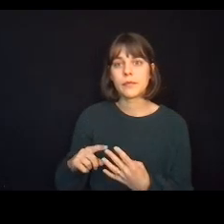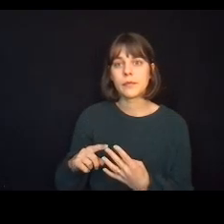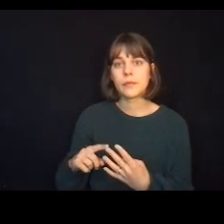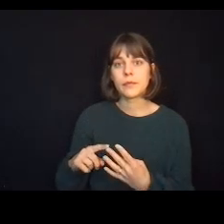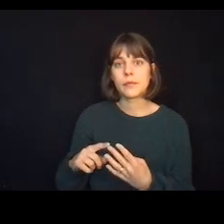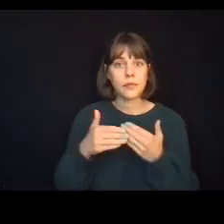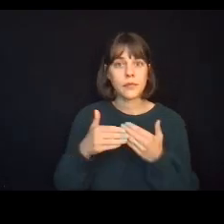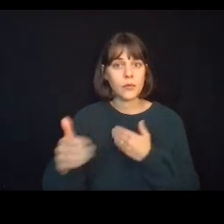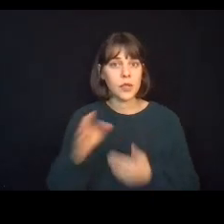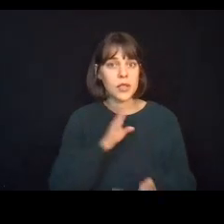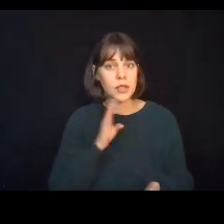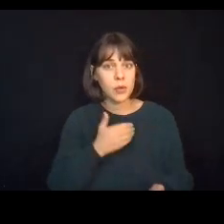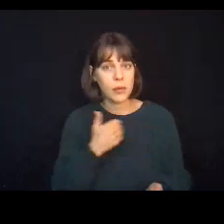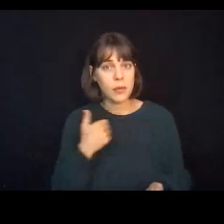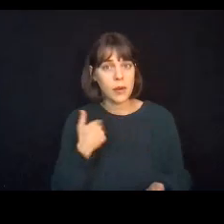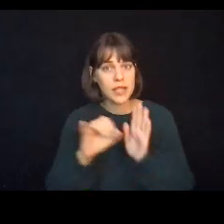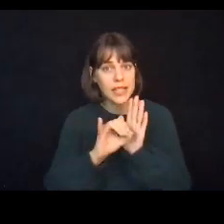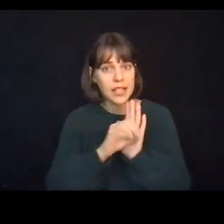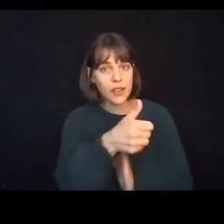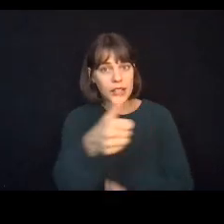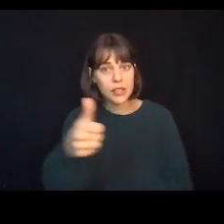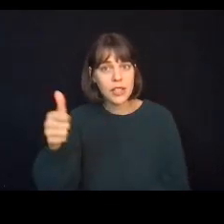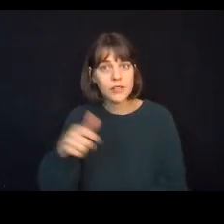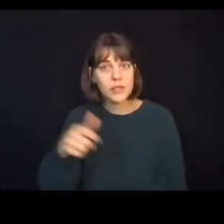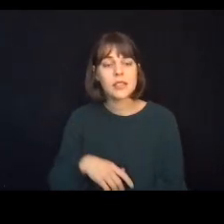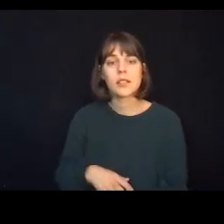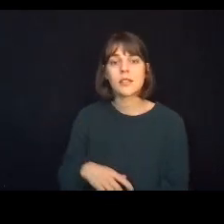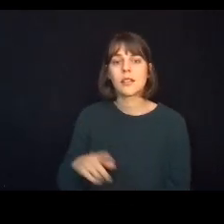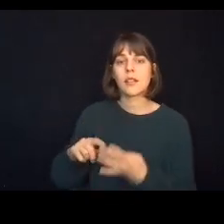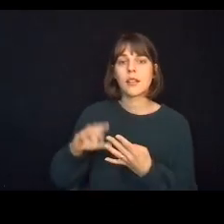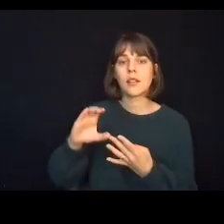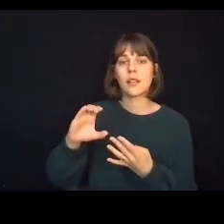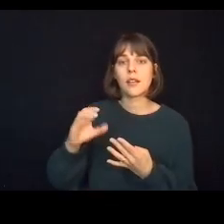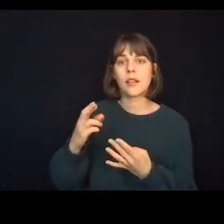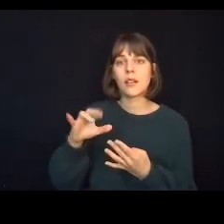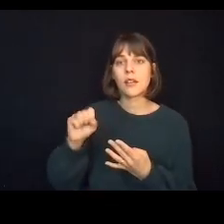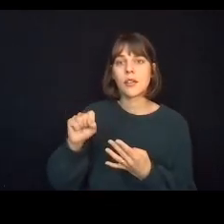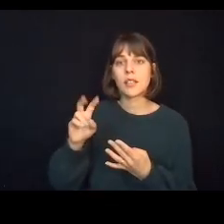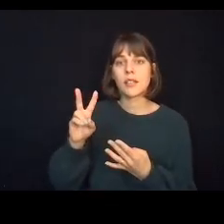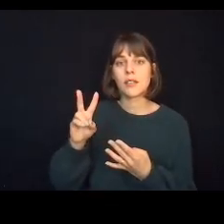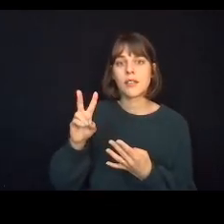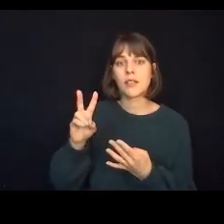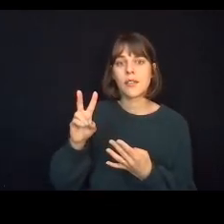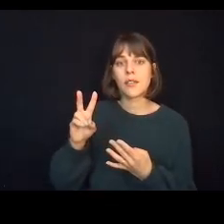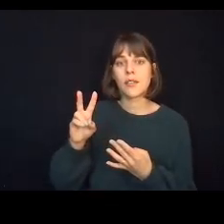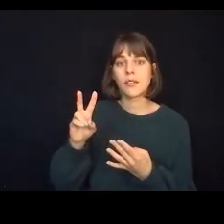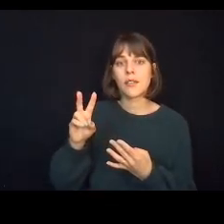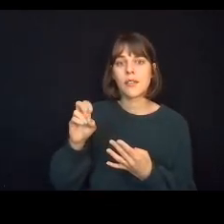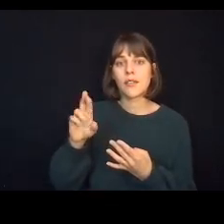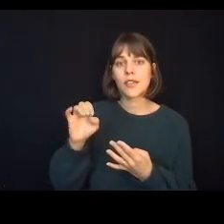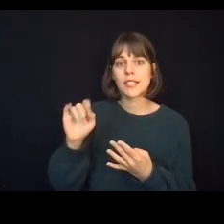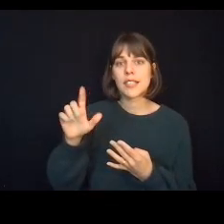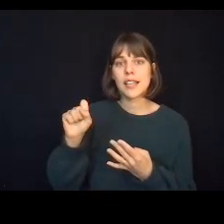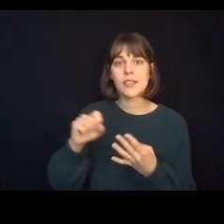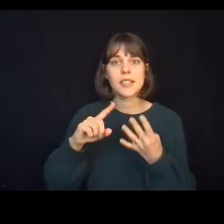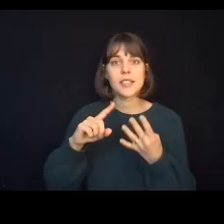Will the remainder of board members identify themselves? Chris Bursellis. Ariane Abney.